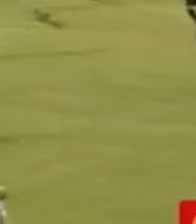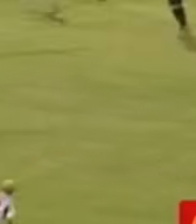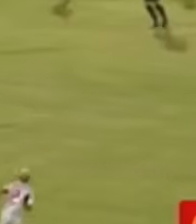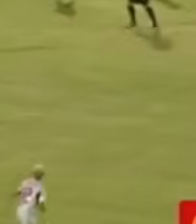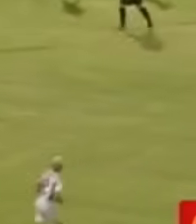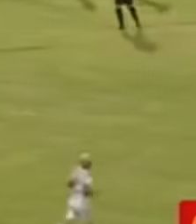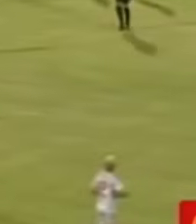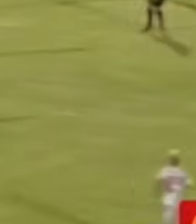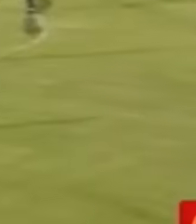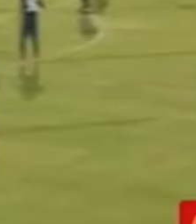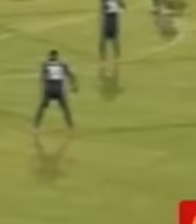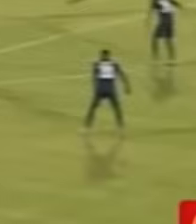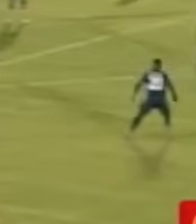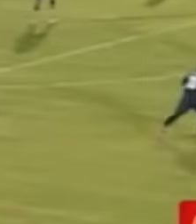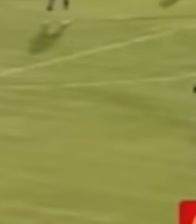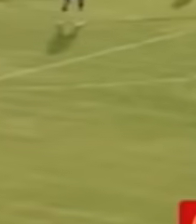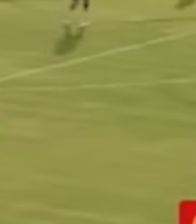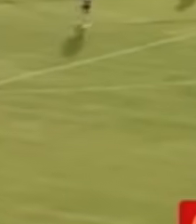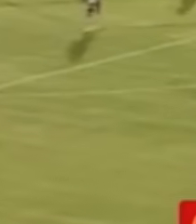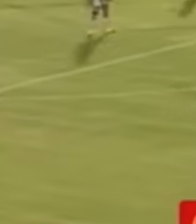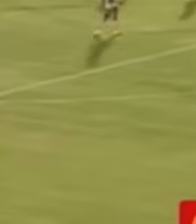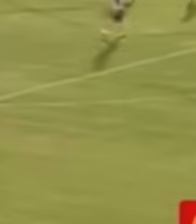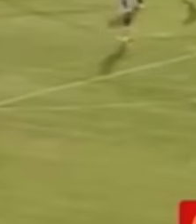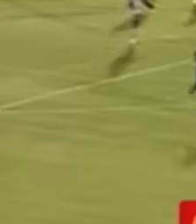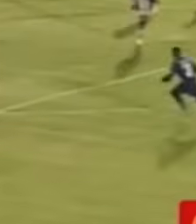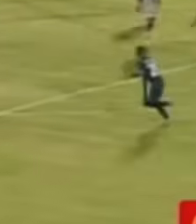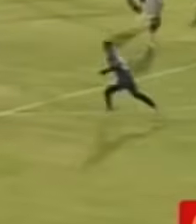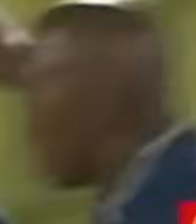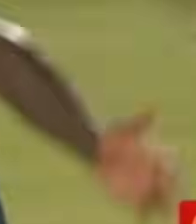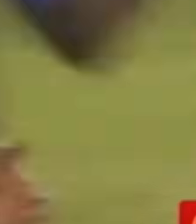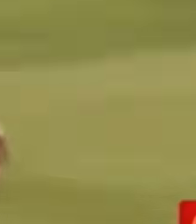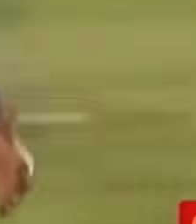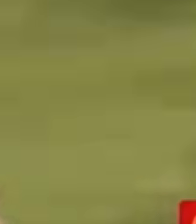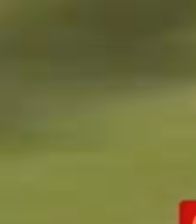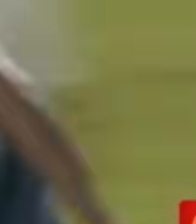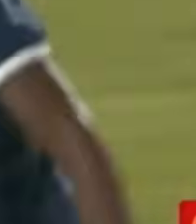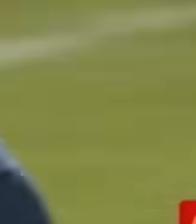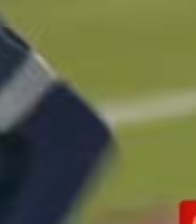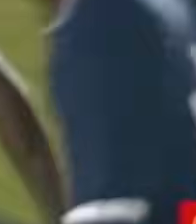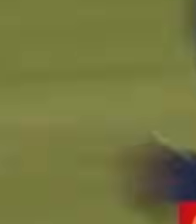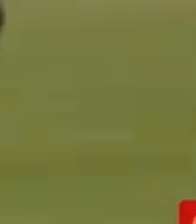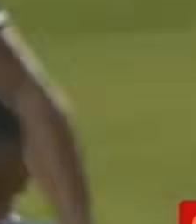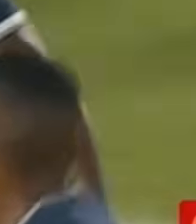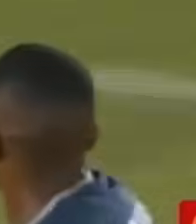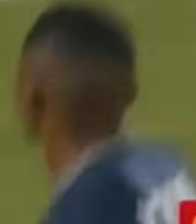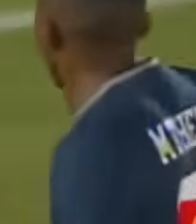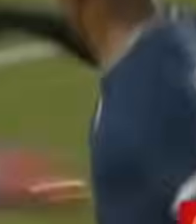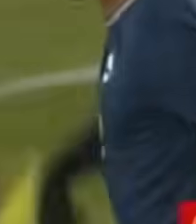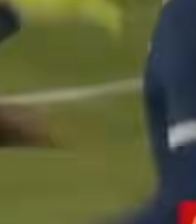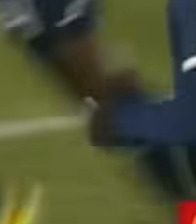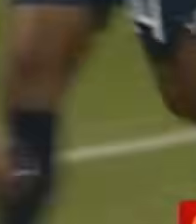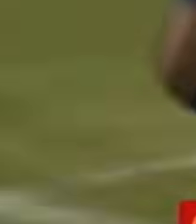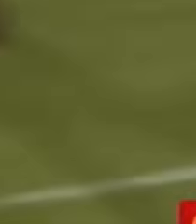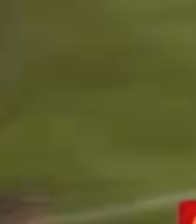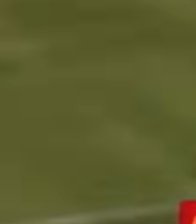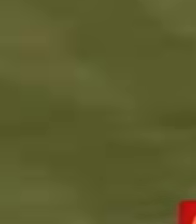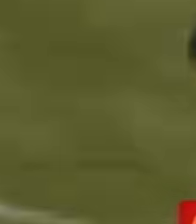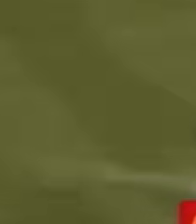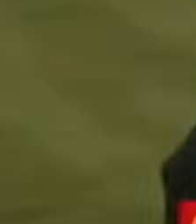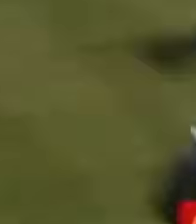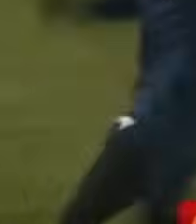lurking around him, but gets the header in, and then there's the goal! Brilliant! Oh, wow! What a hit from